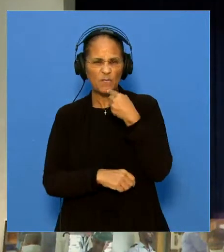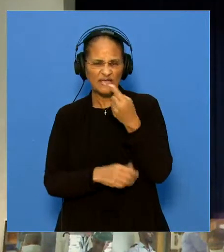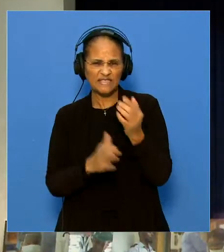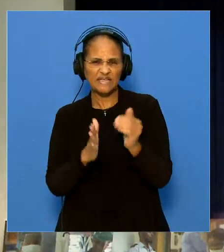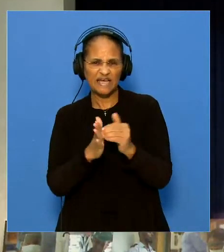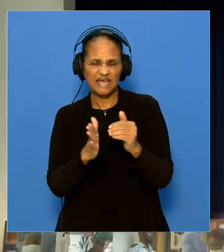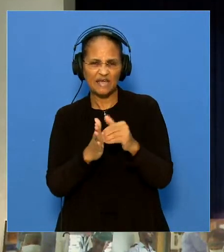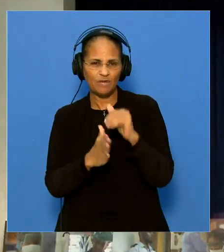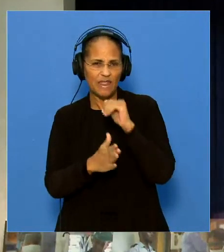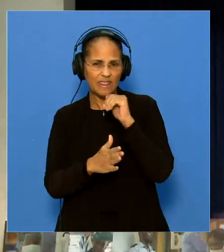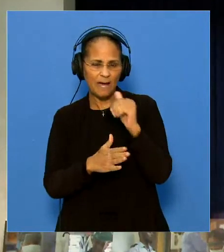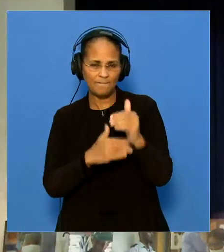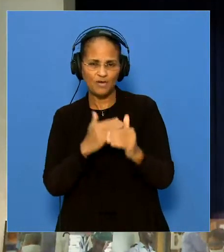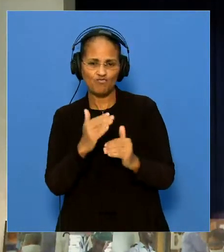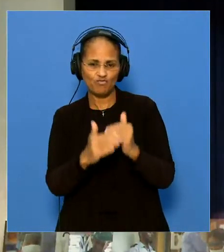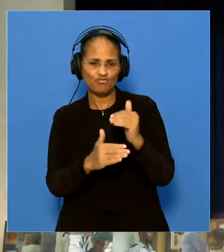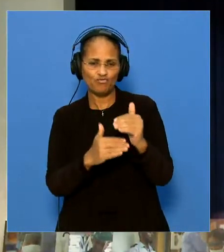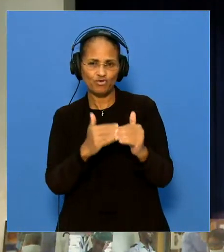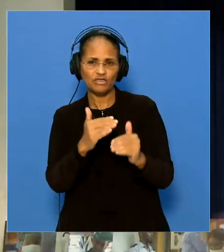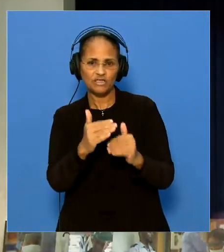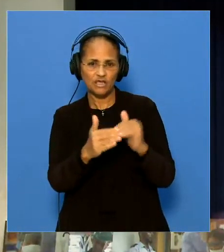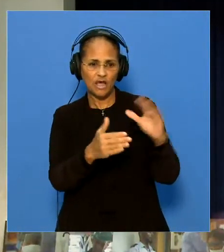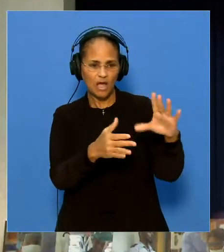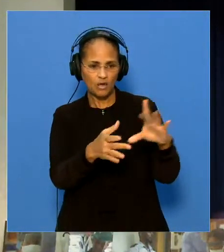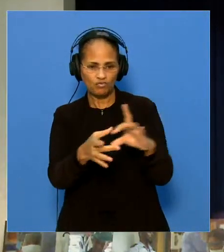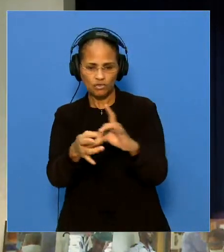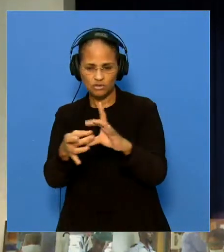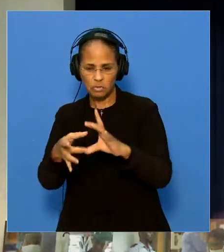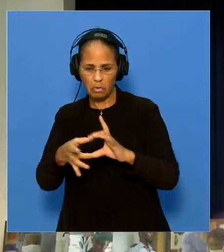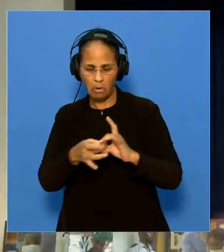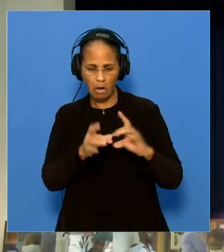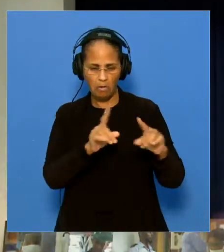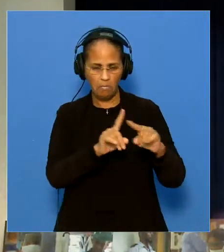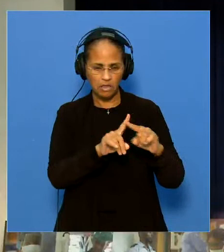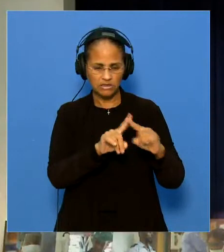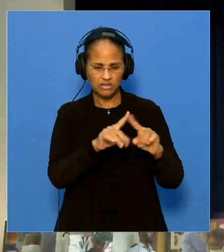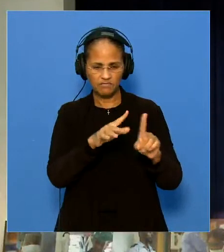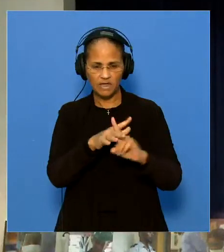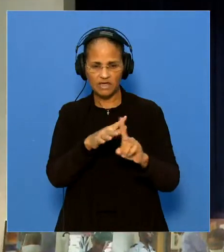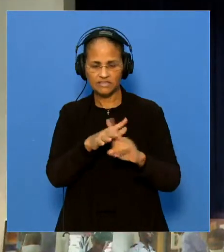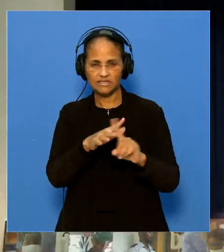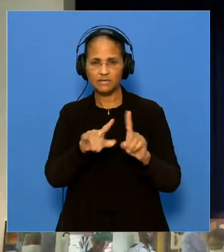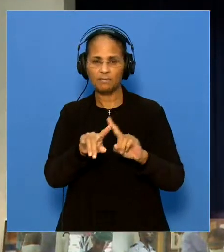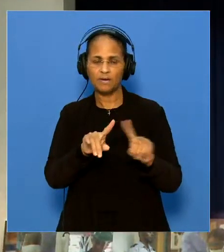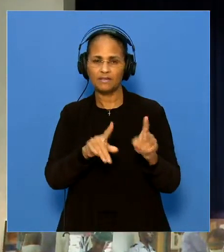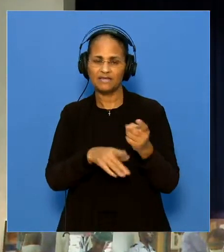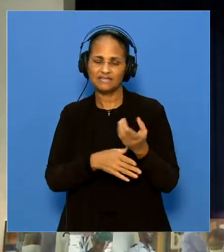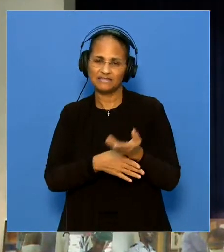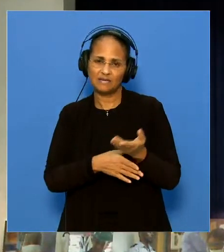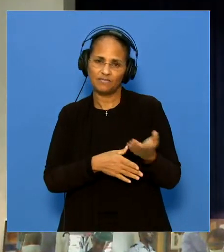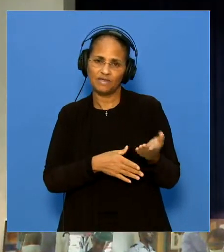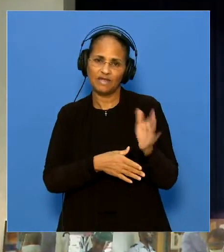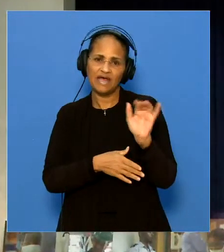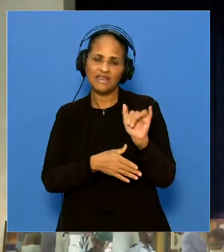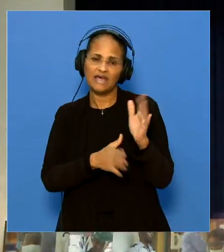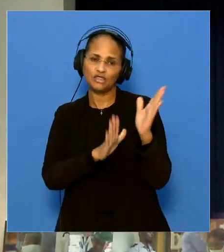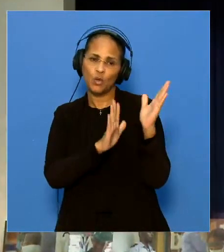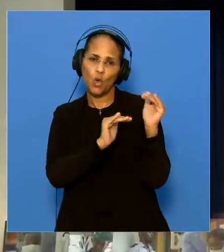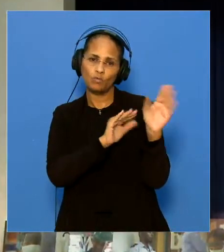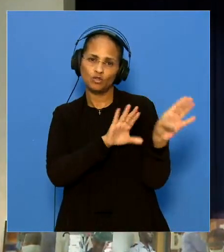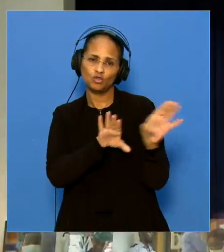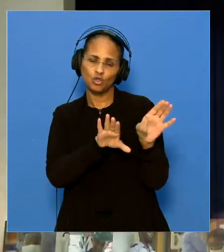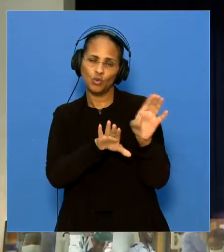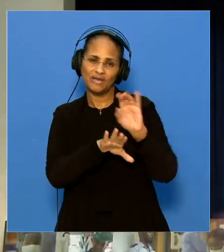we have not been routinely sequencing our positive cases, but that this is something that you hope to start doing